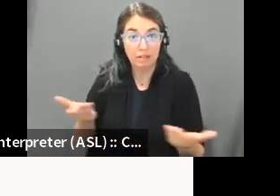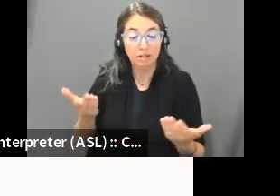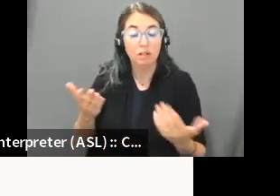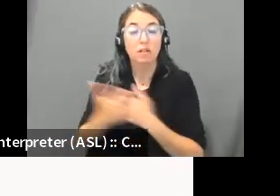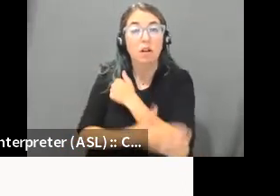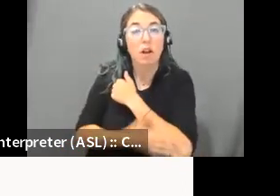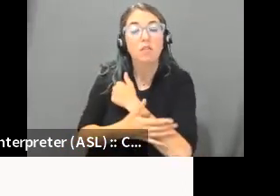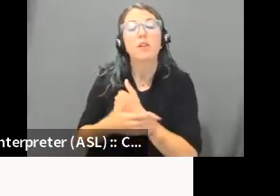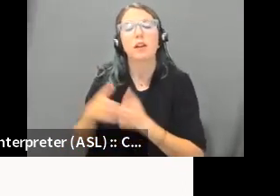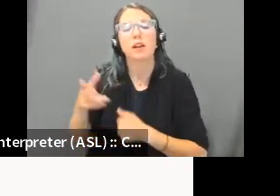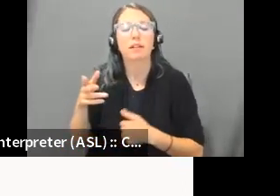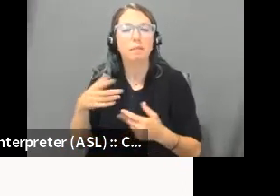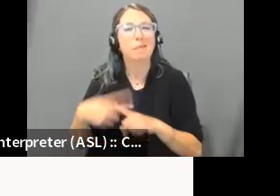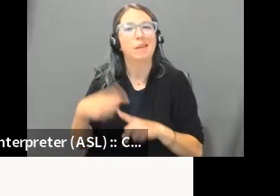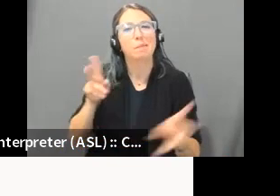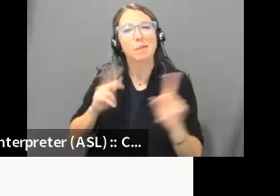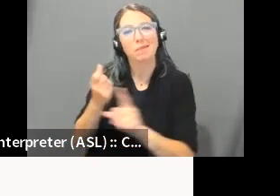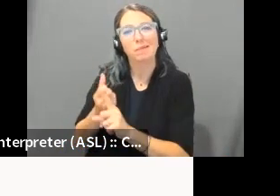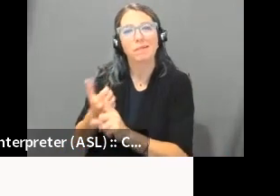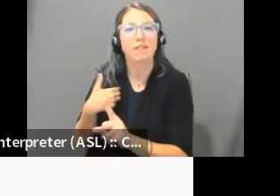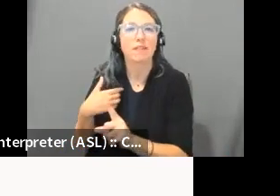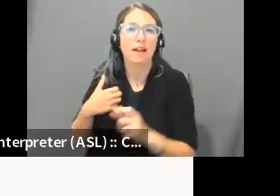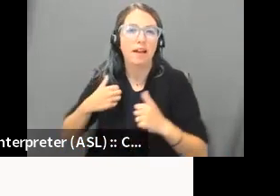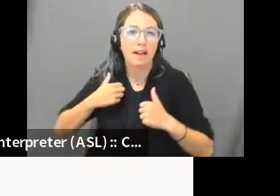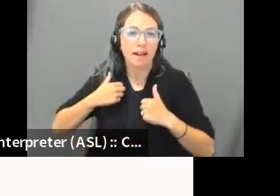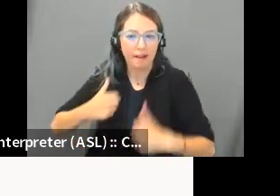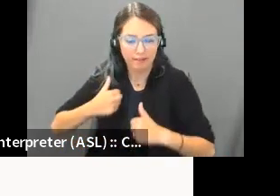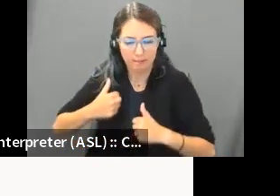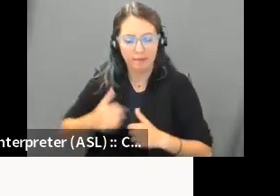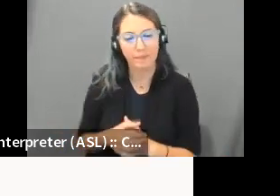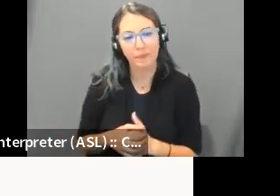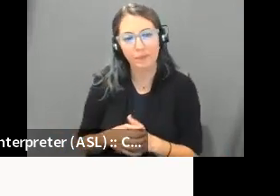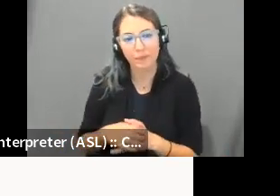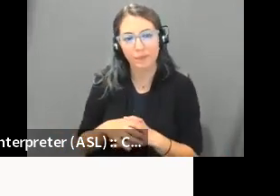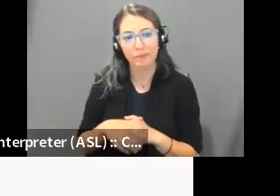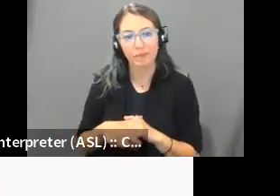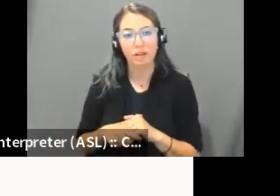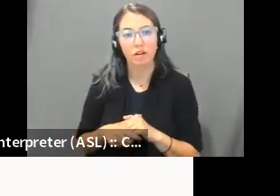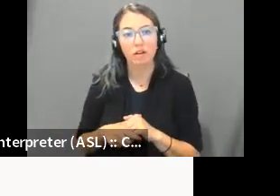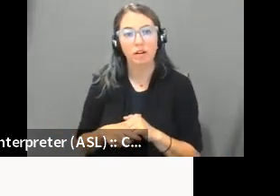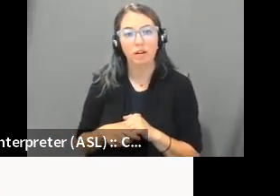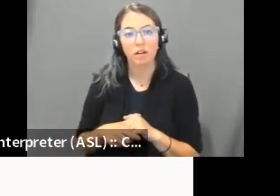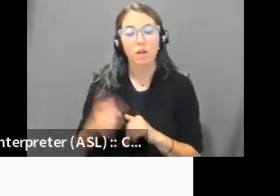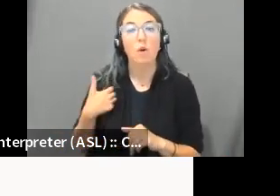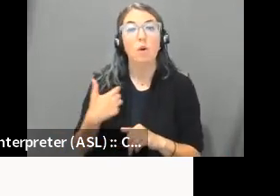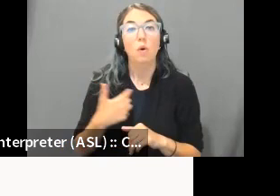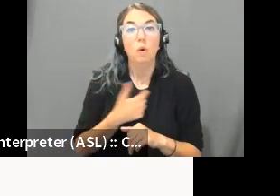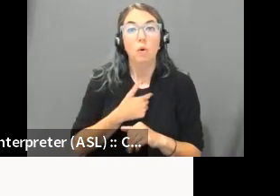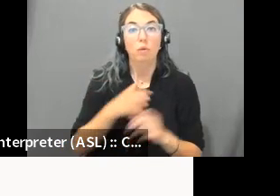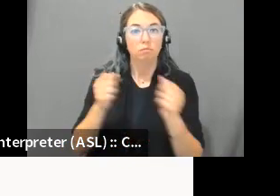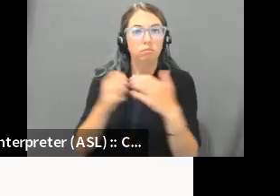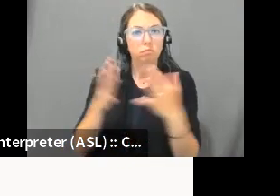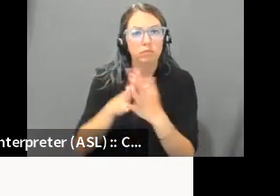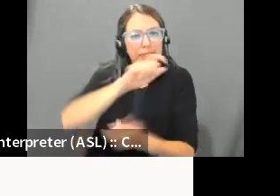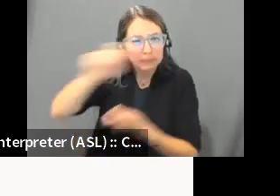From those topics, the work group convened and identified specific metrics and goals to share a story about in this